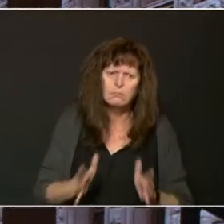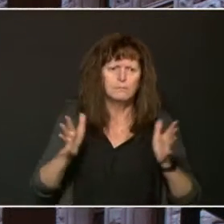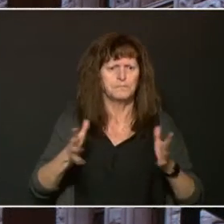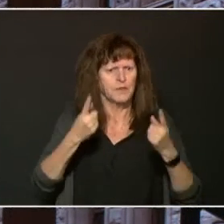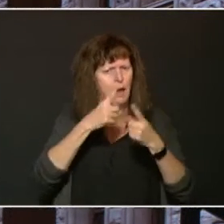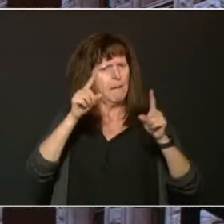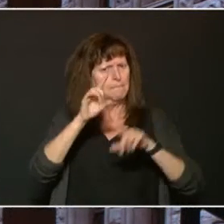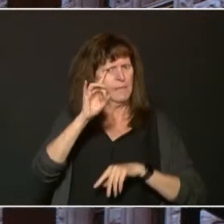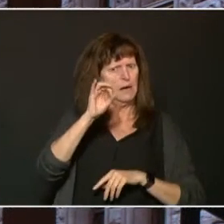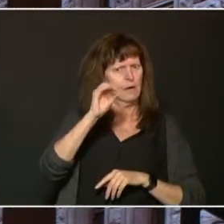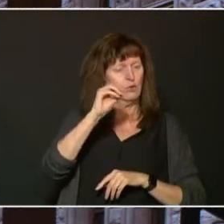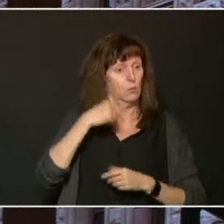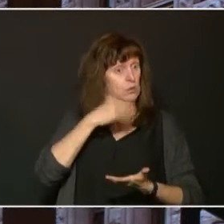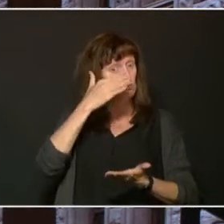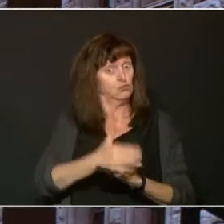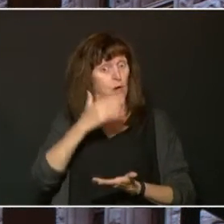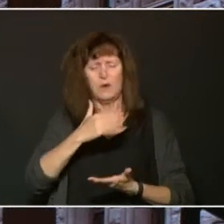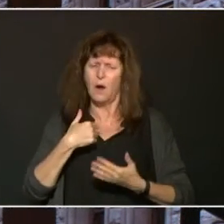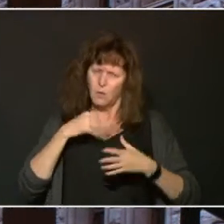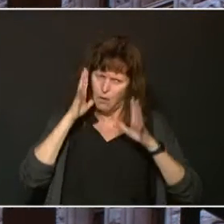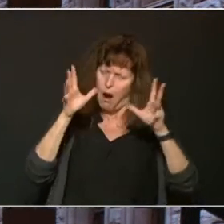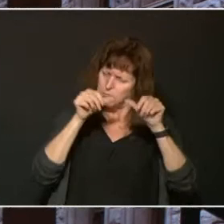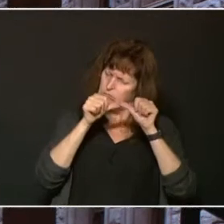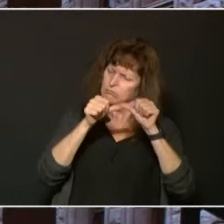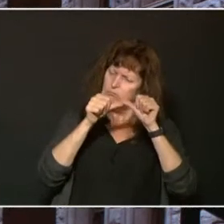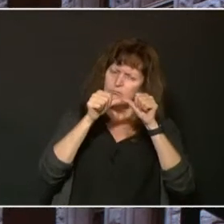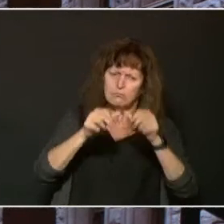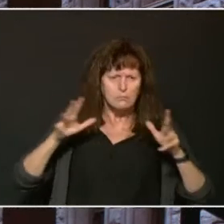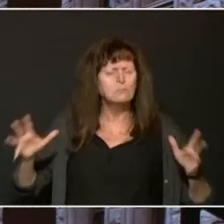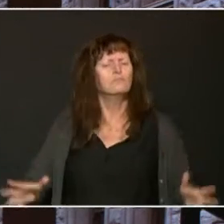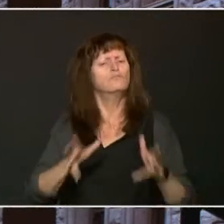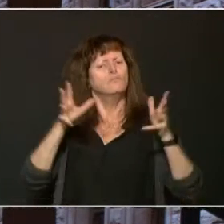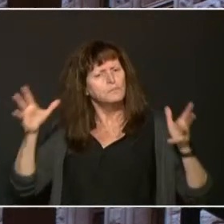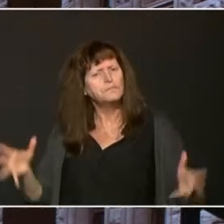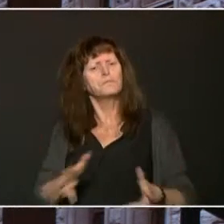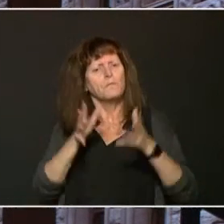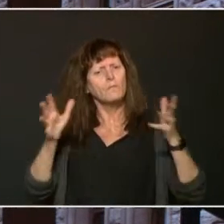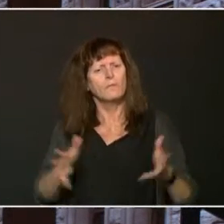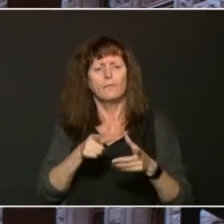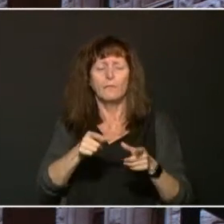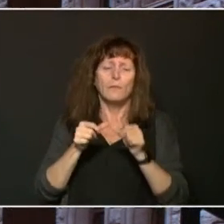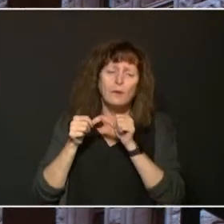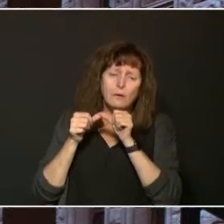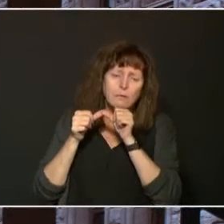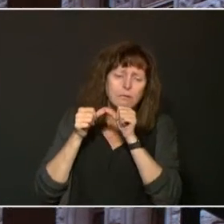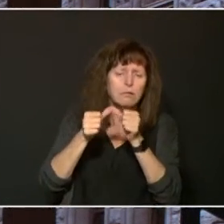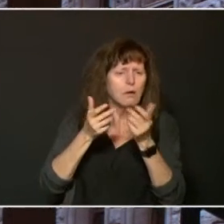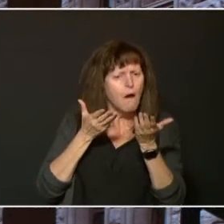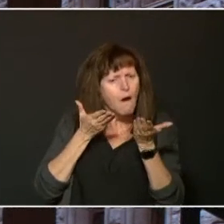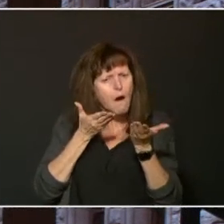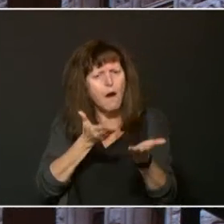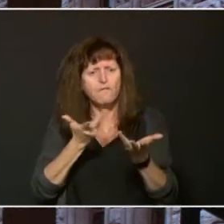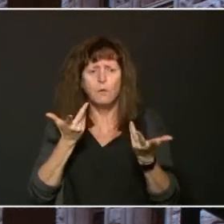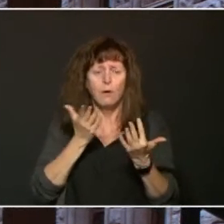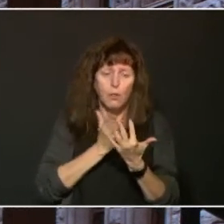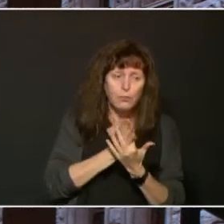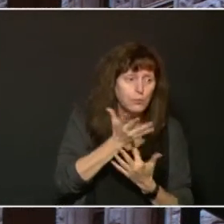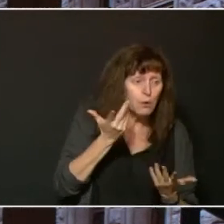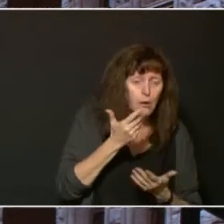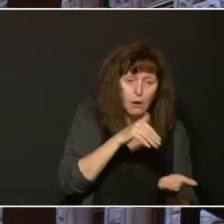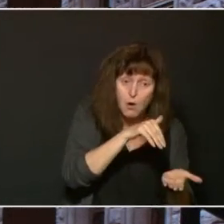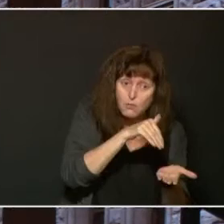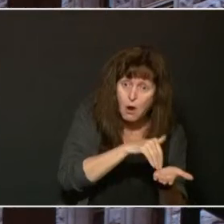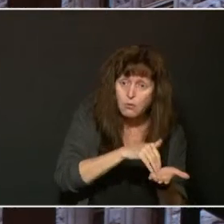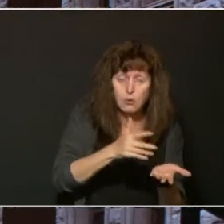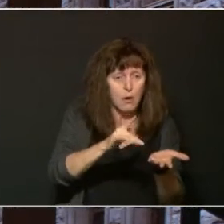will continue in the fall through pharmacists, primary care, and public health at a local level. But to move from step